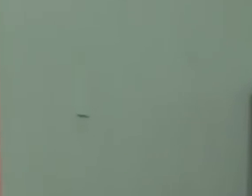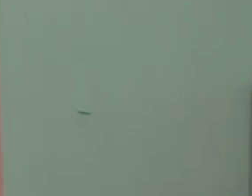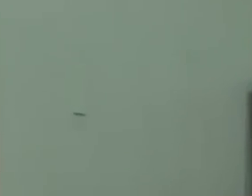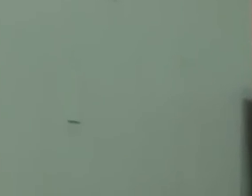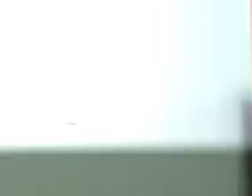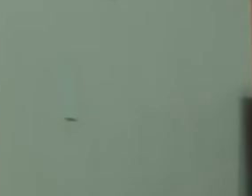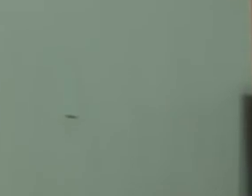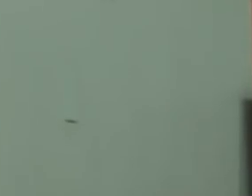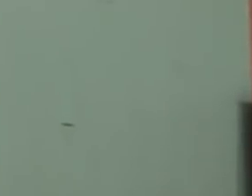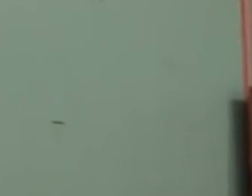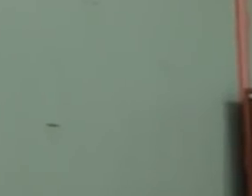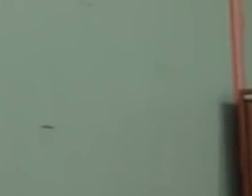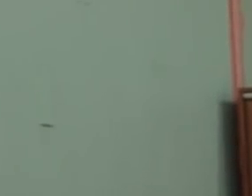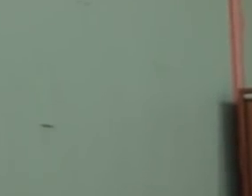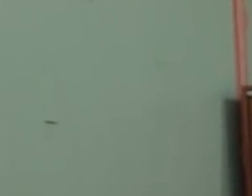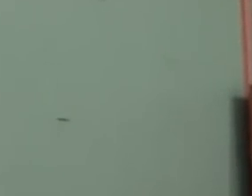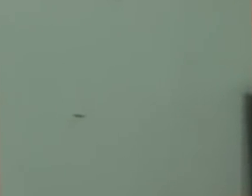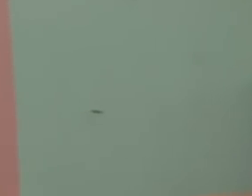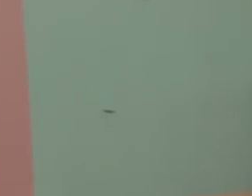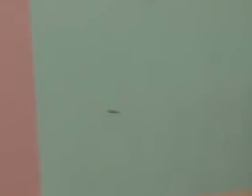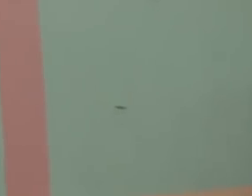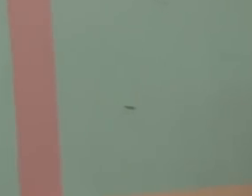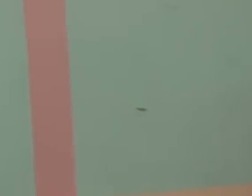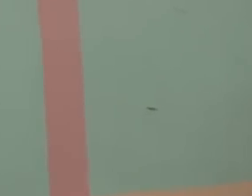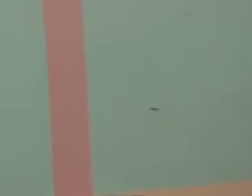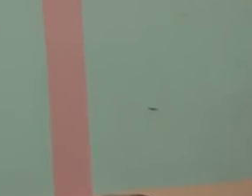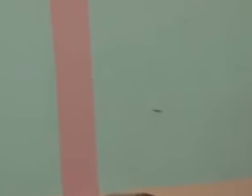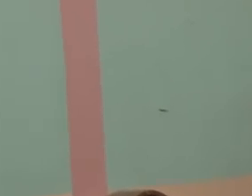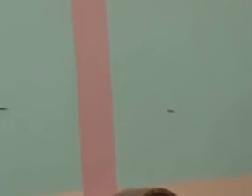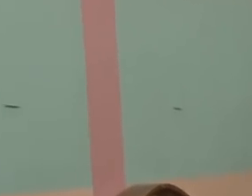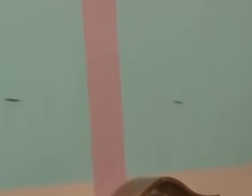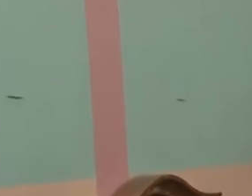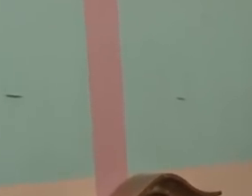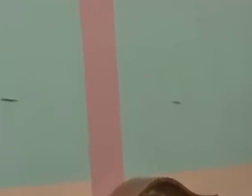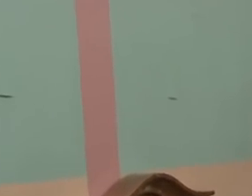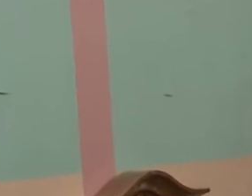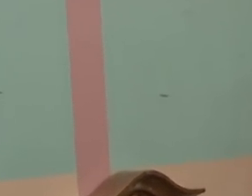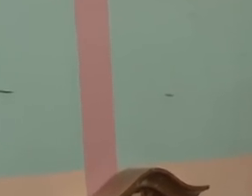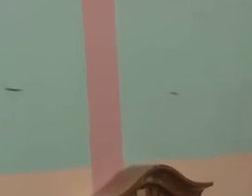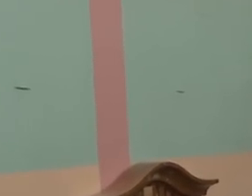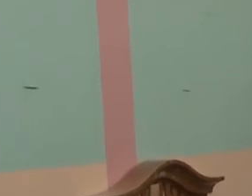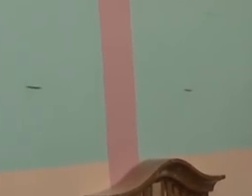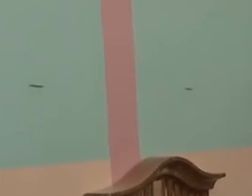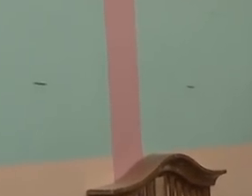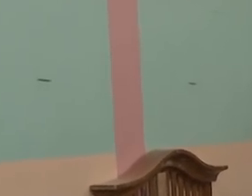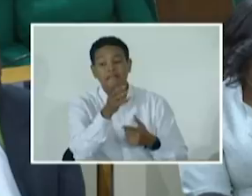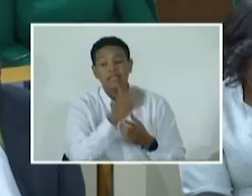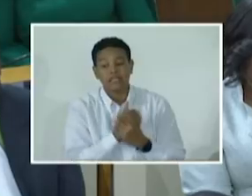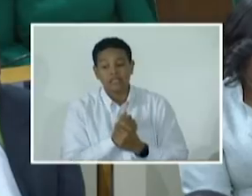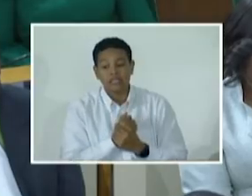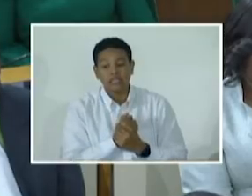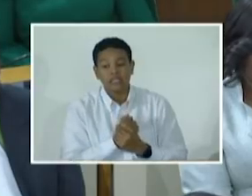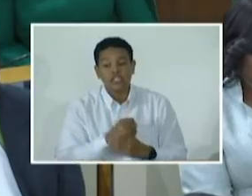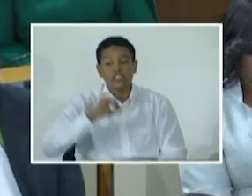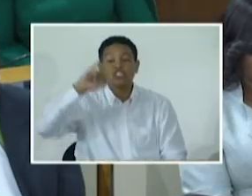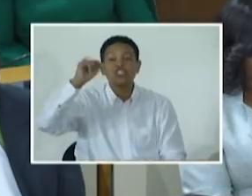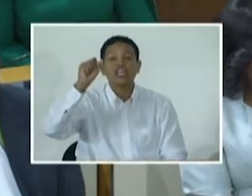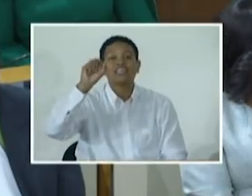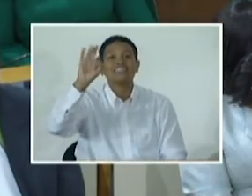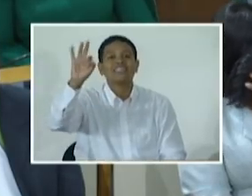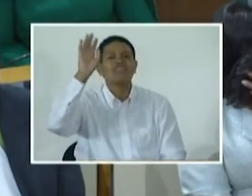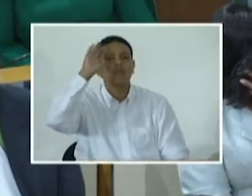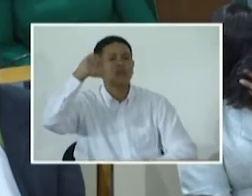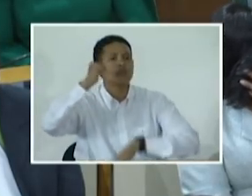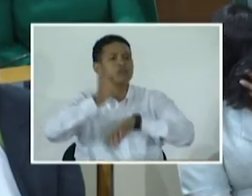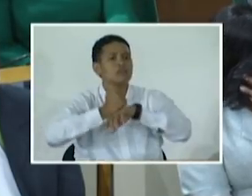Prime Minister Andrew Holness will continue to tend to the most vulnerable in society in 2020-2021. JSIF will